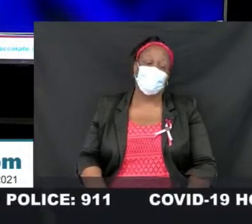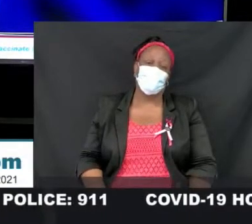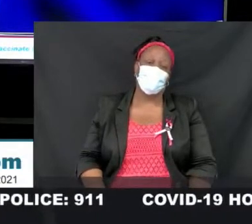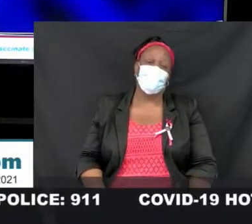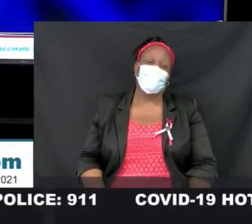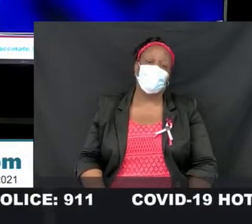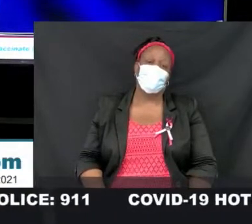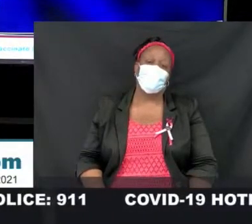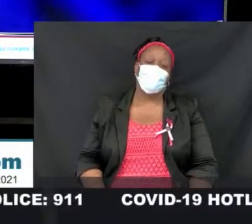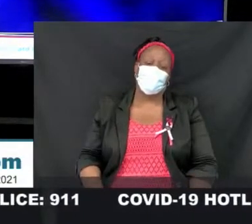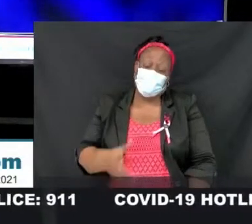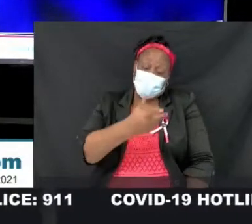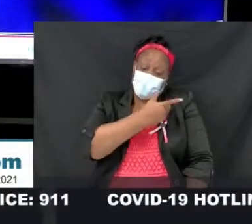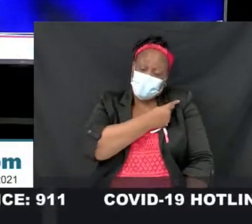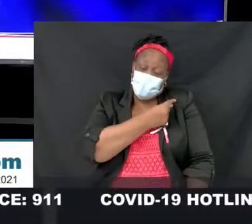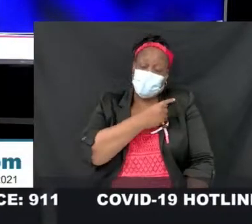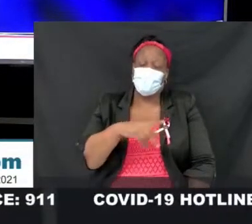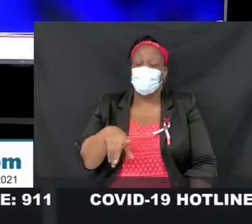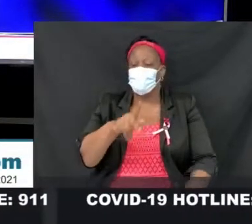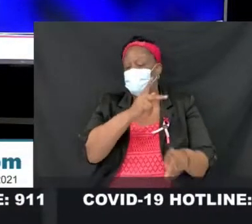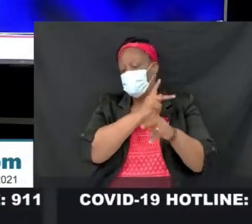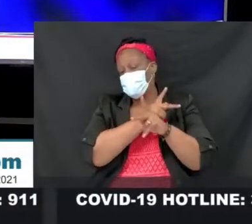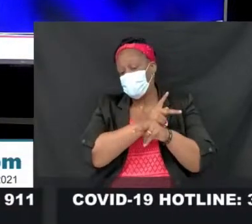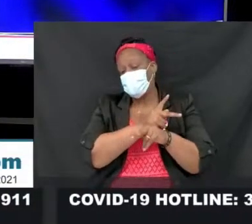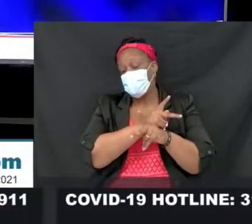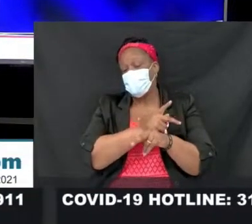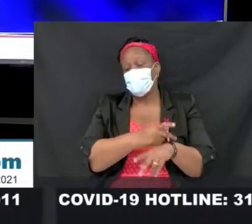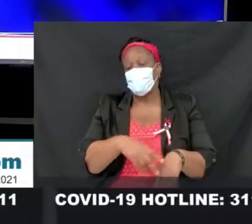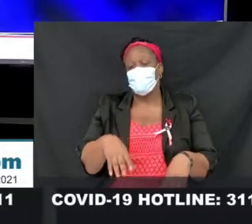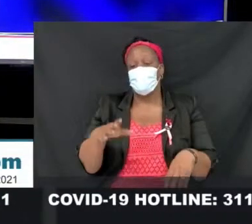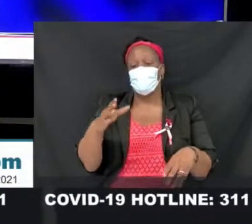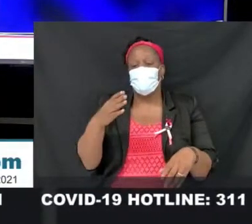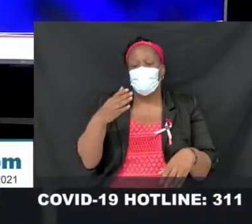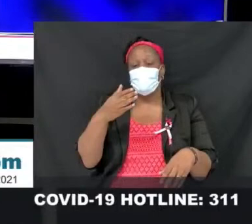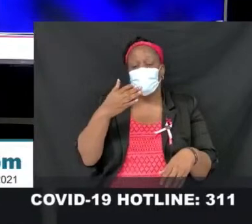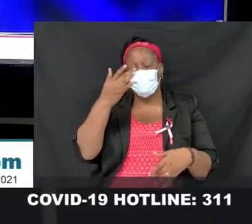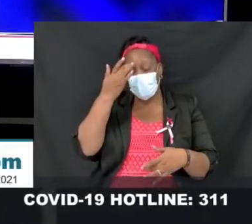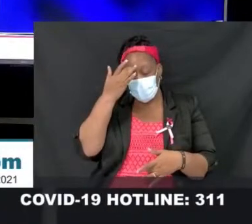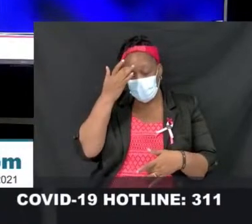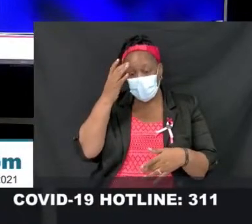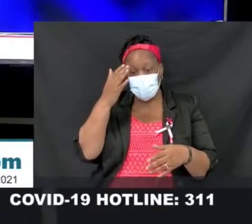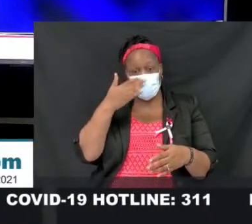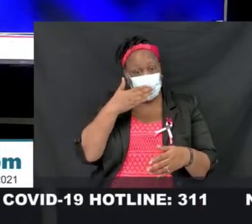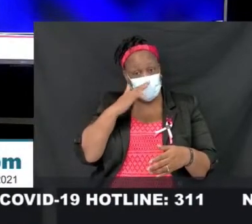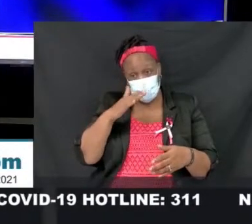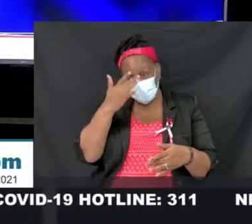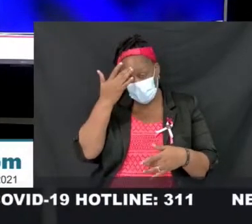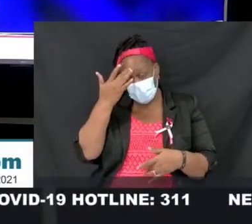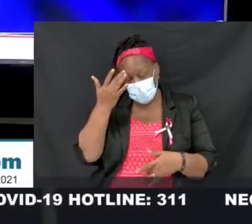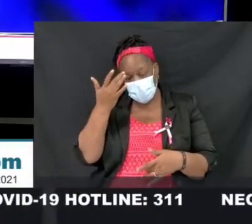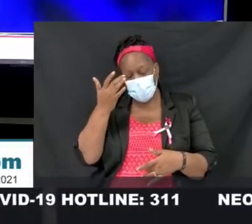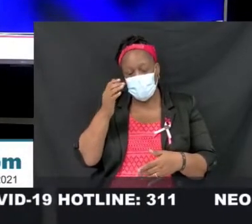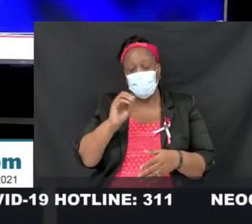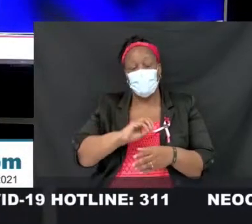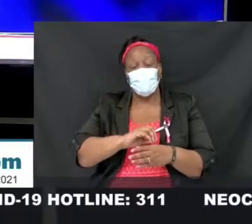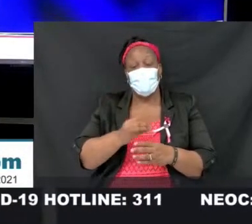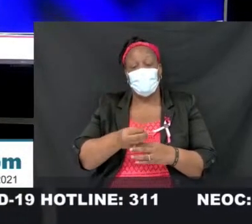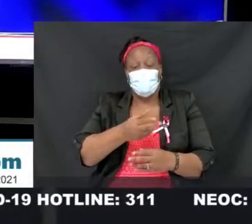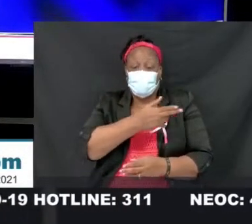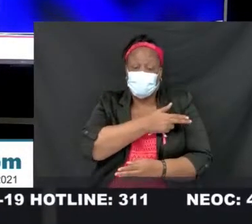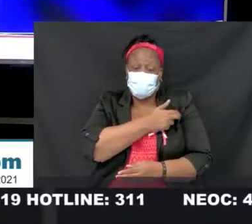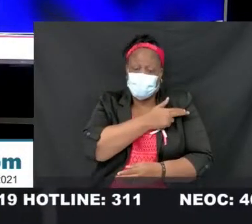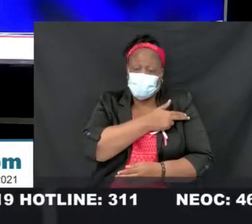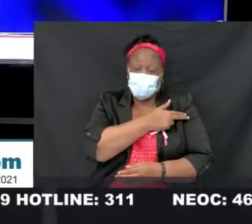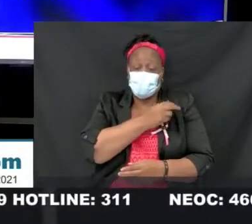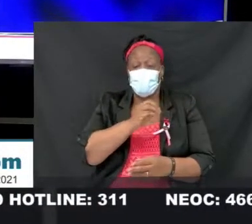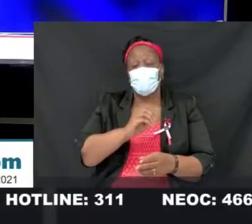death. And so you can choose, and we say persons have a choice as to whether or not you will come forward and take that protection, or whether